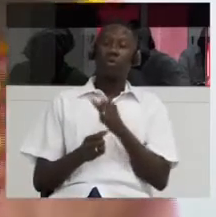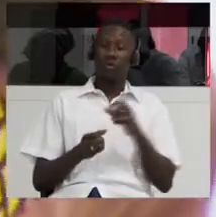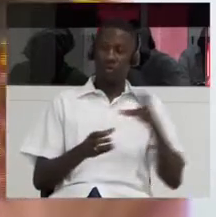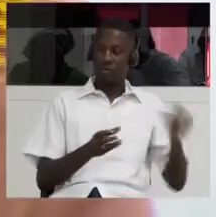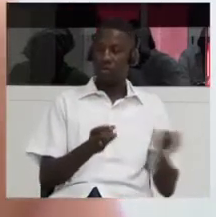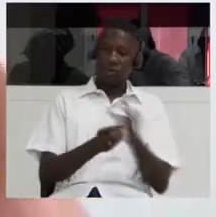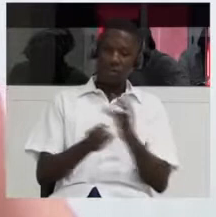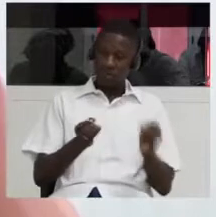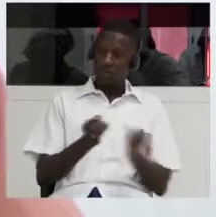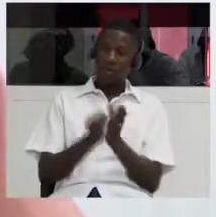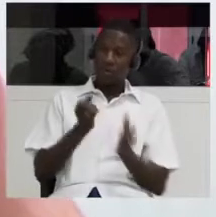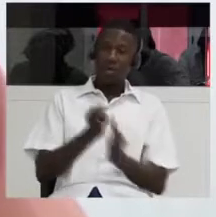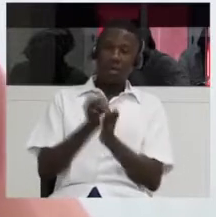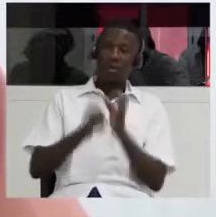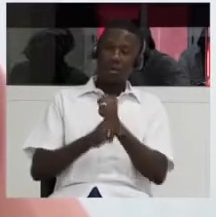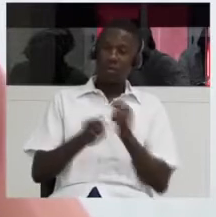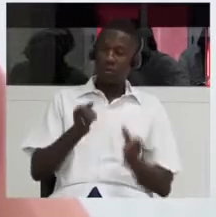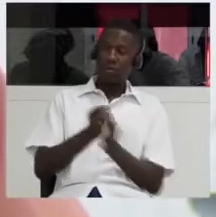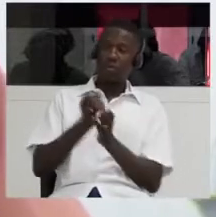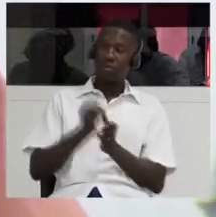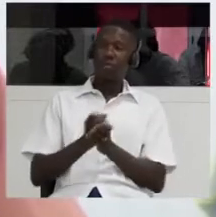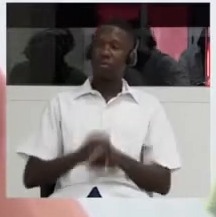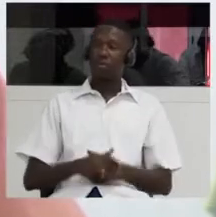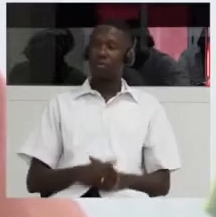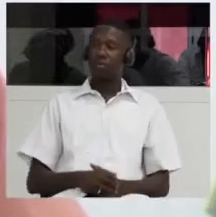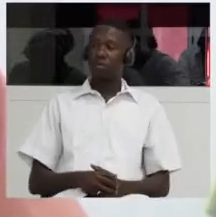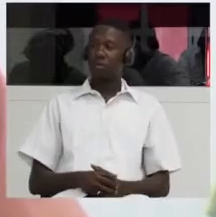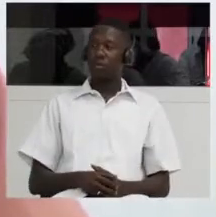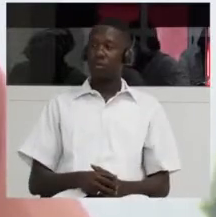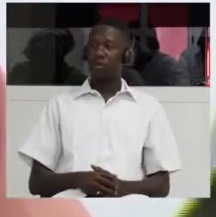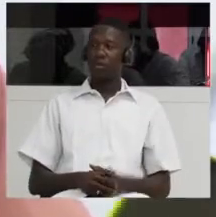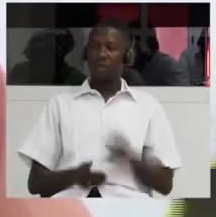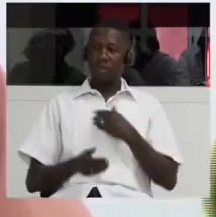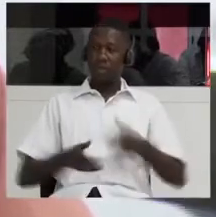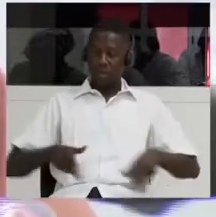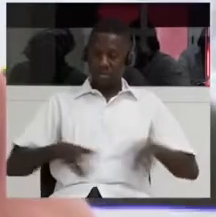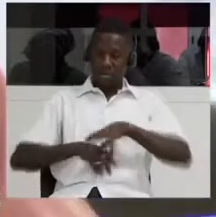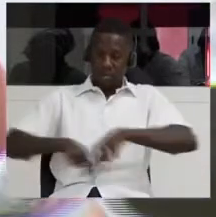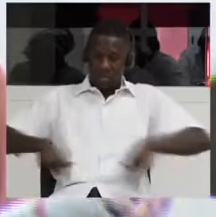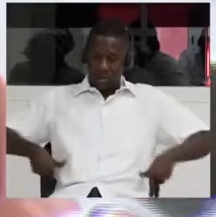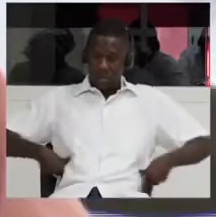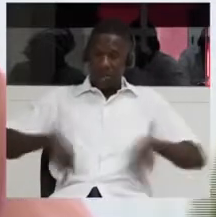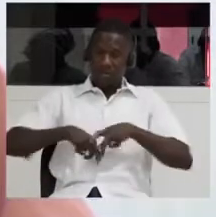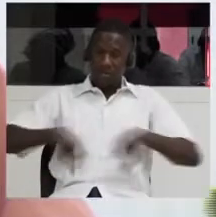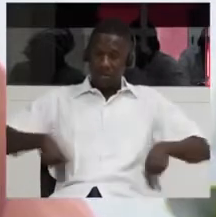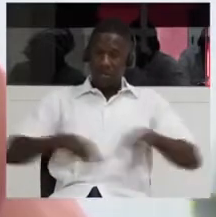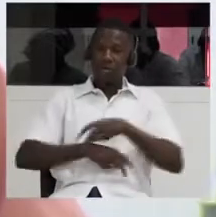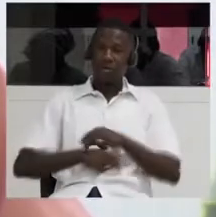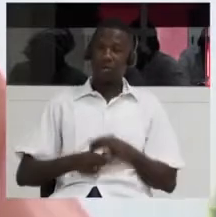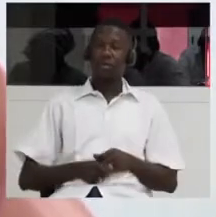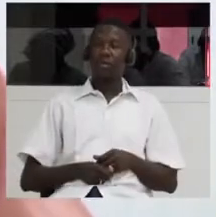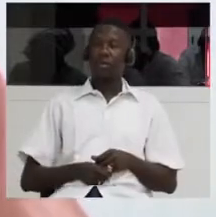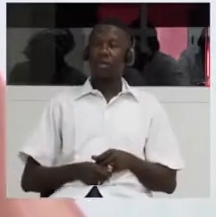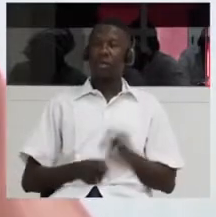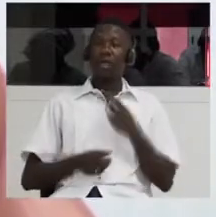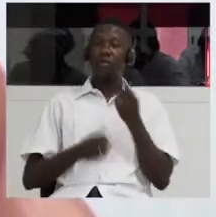because it is in a belt form, the ammunition. So if it is not controlled, it can